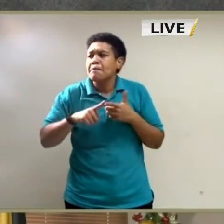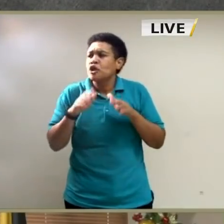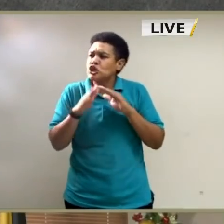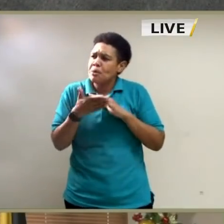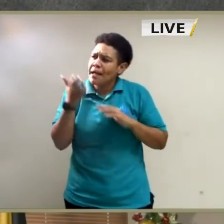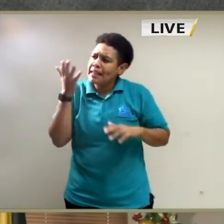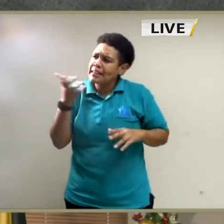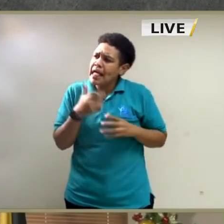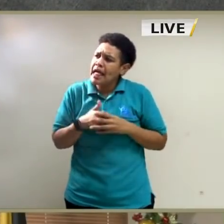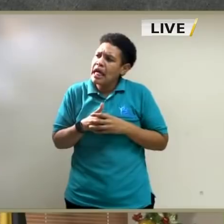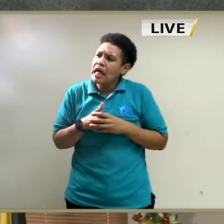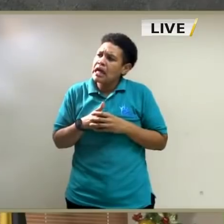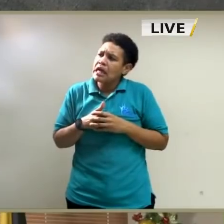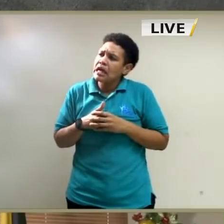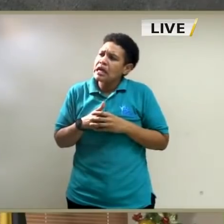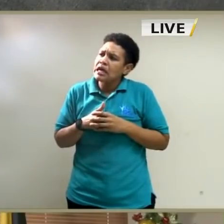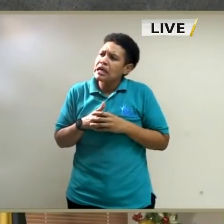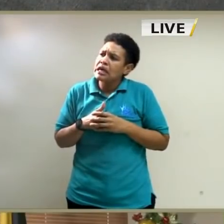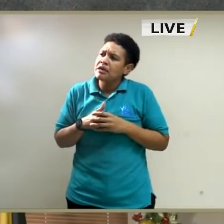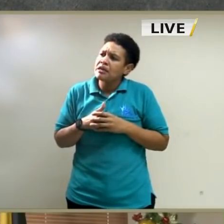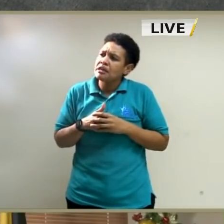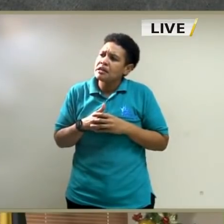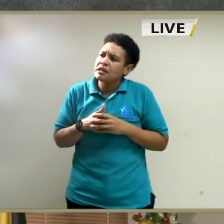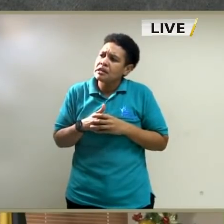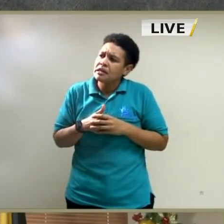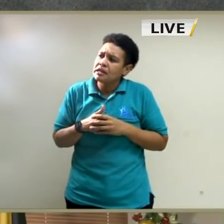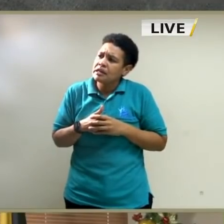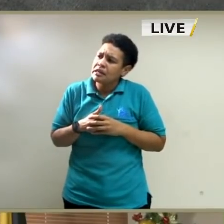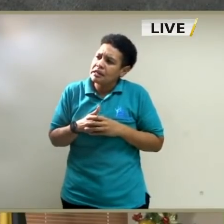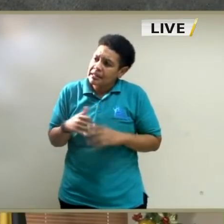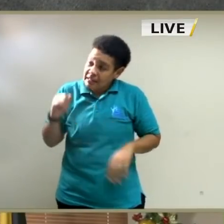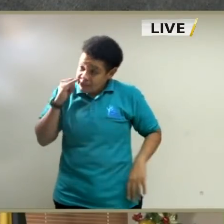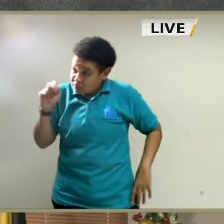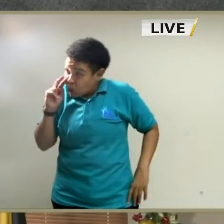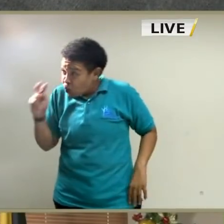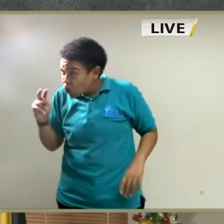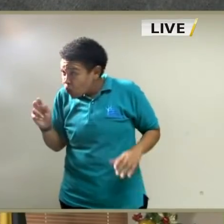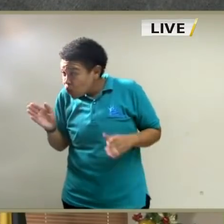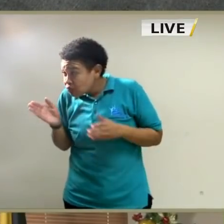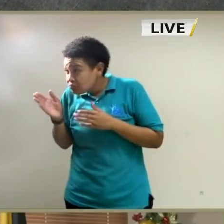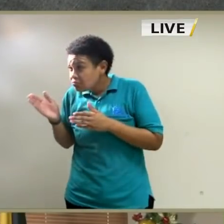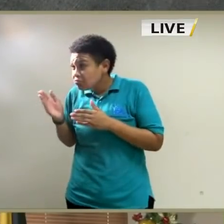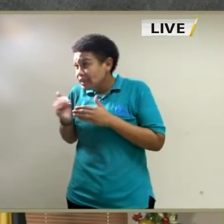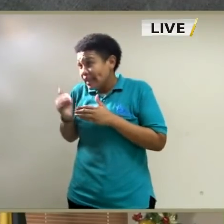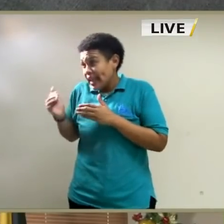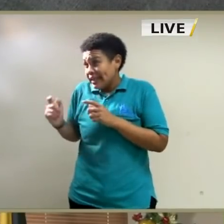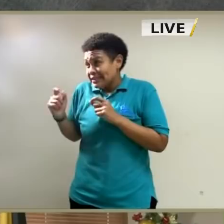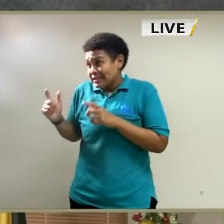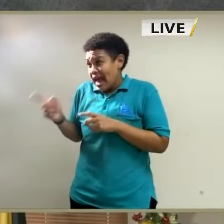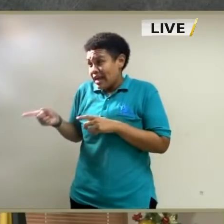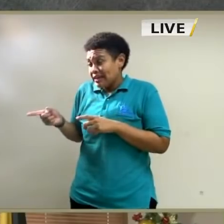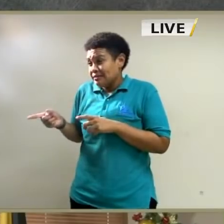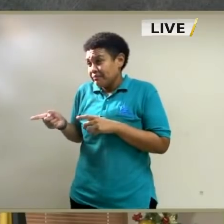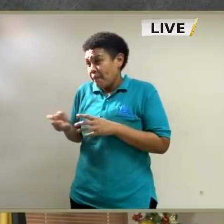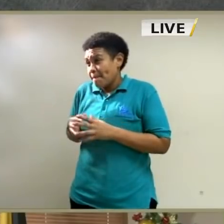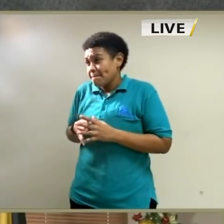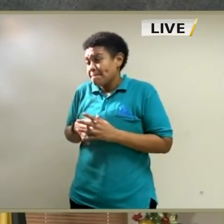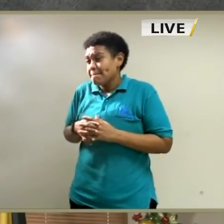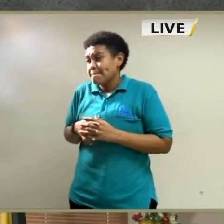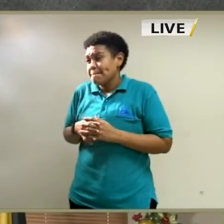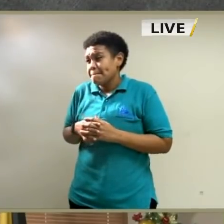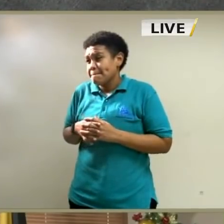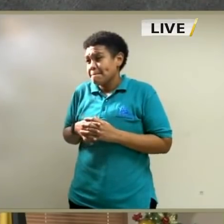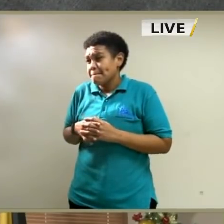there. And if we have a closer look in the next slide over the last few weeks, we